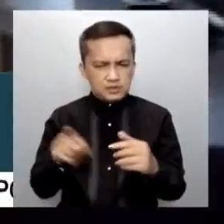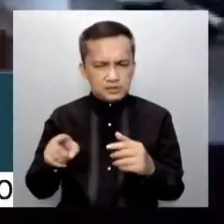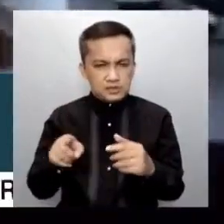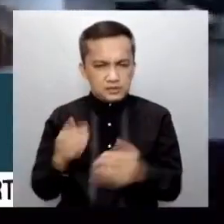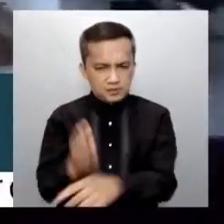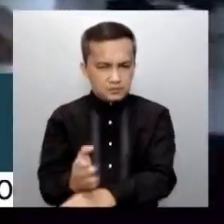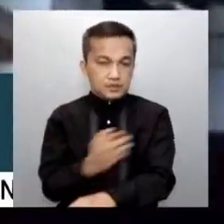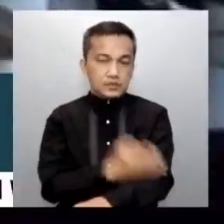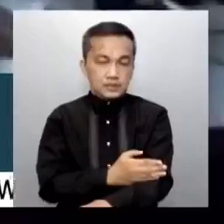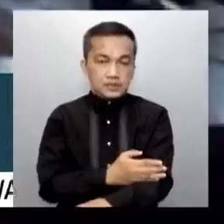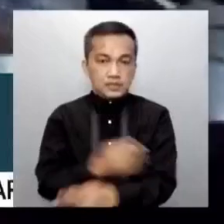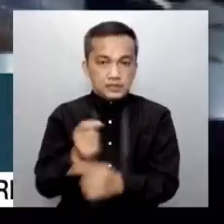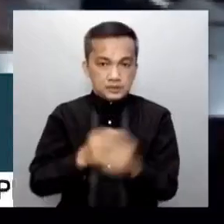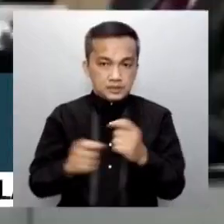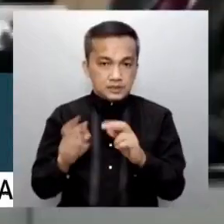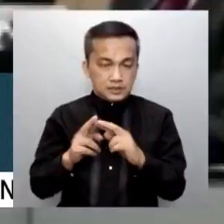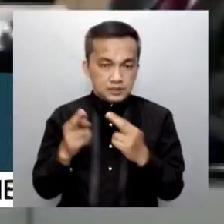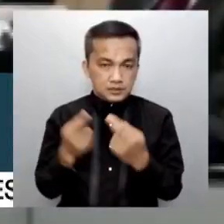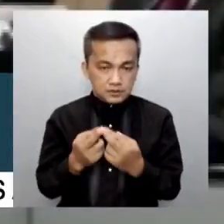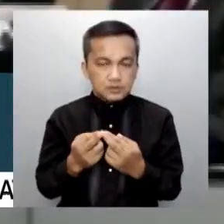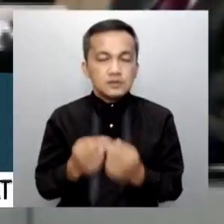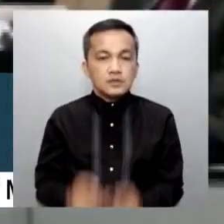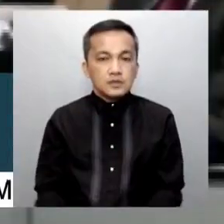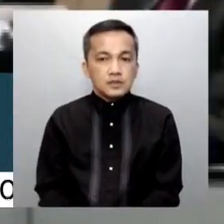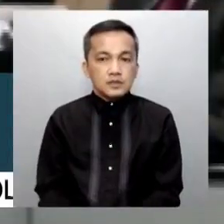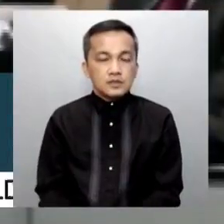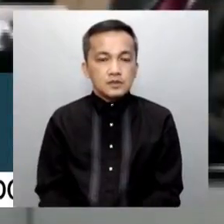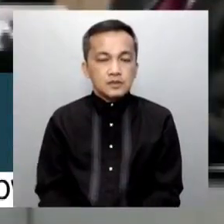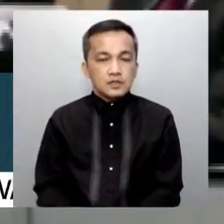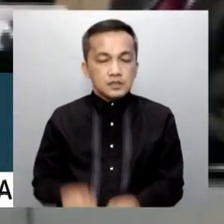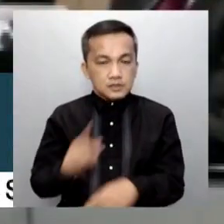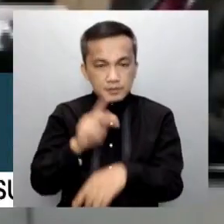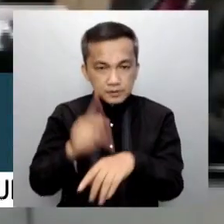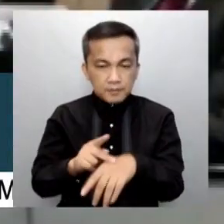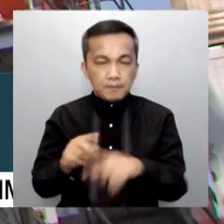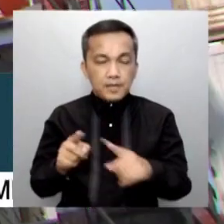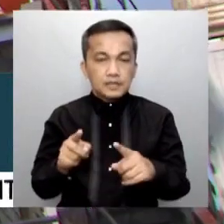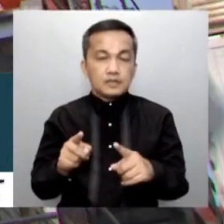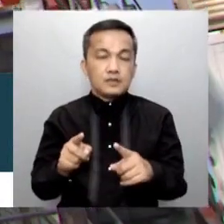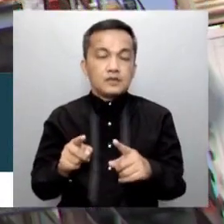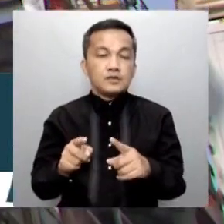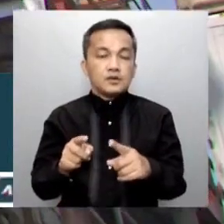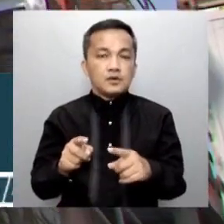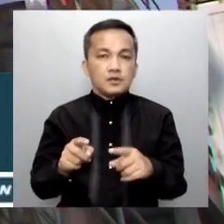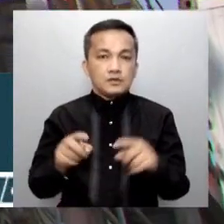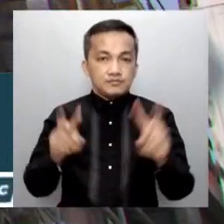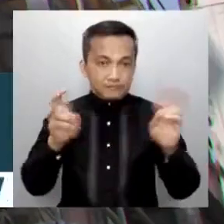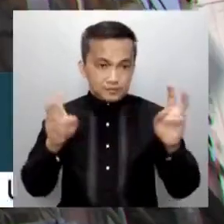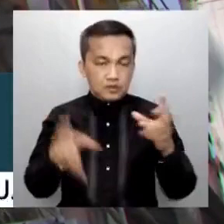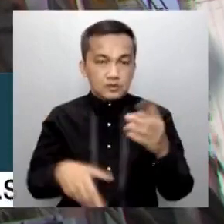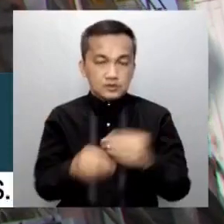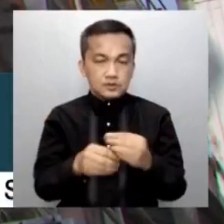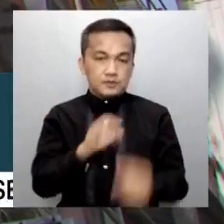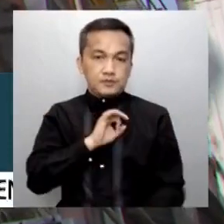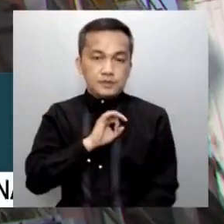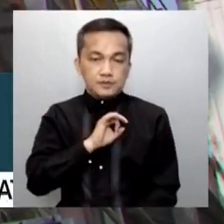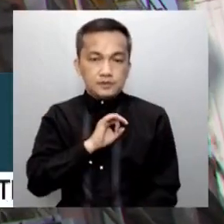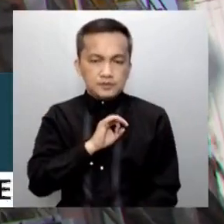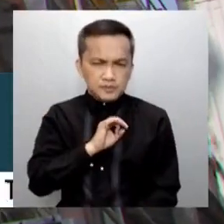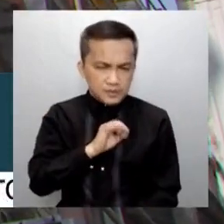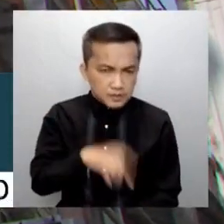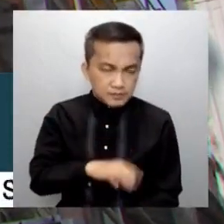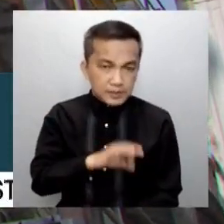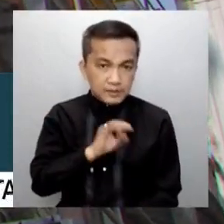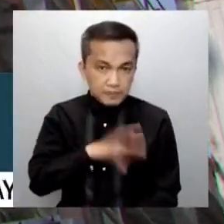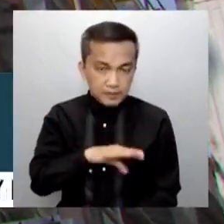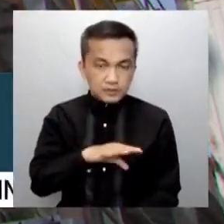trade relations or the trade of the Philippines, but of course also benefiting services sector and as